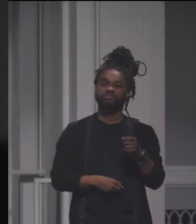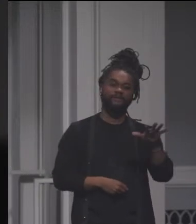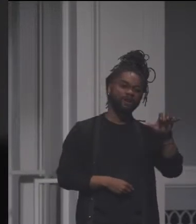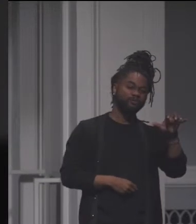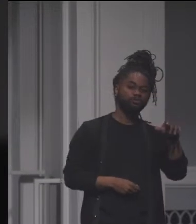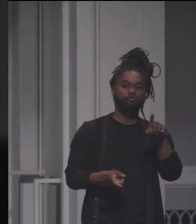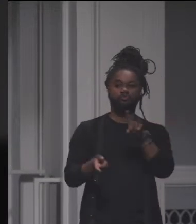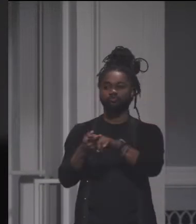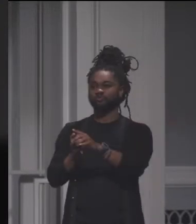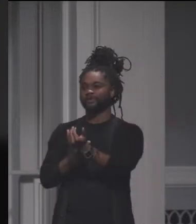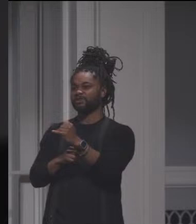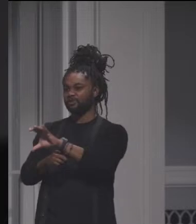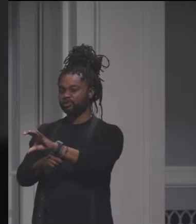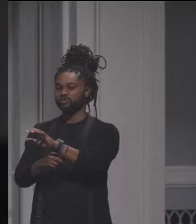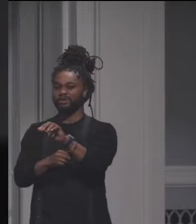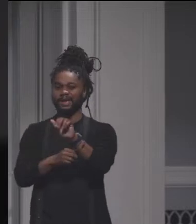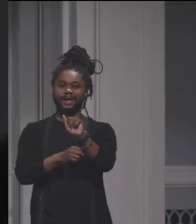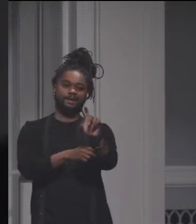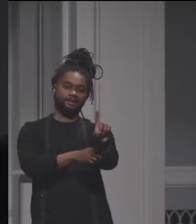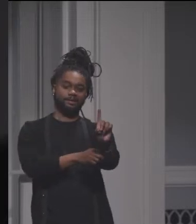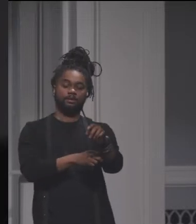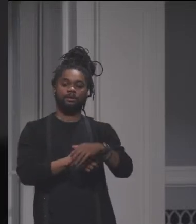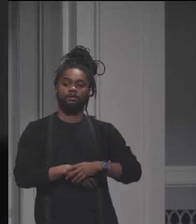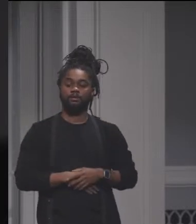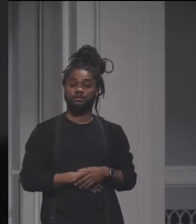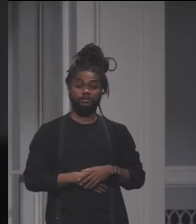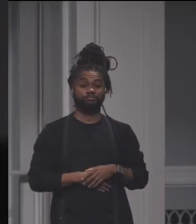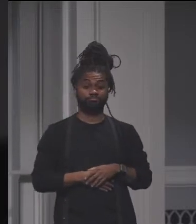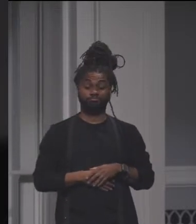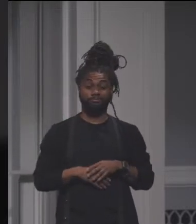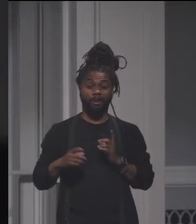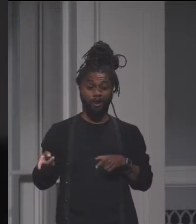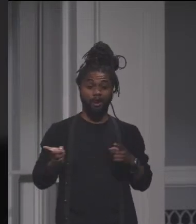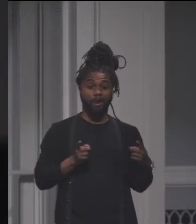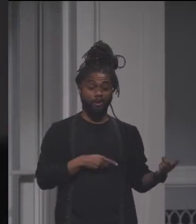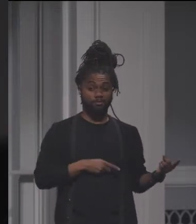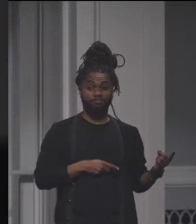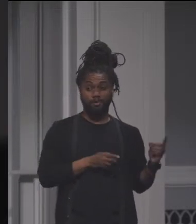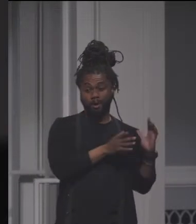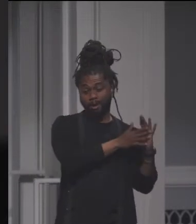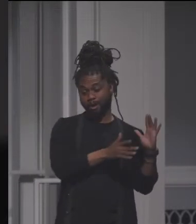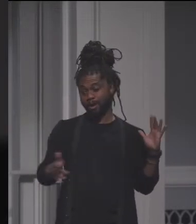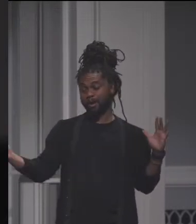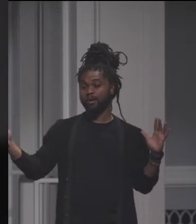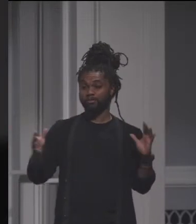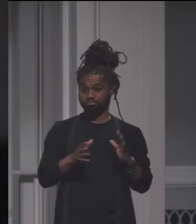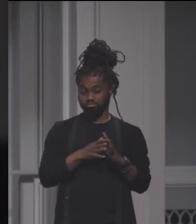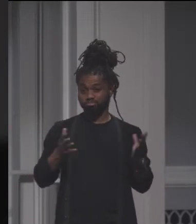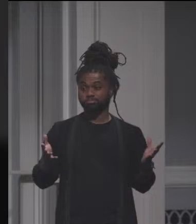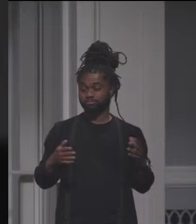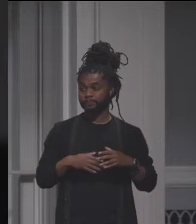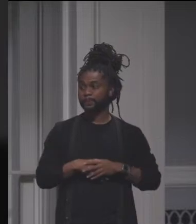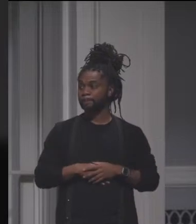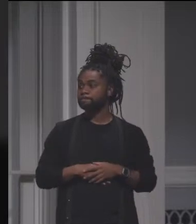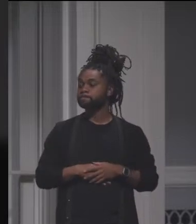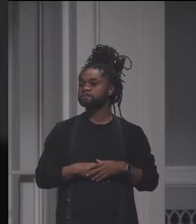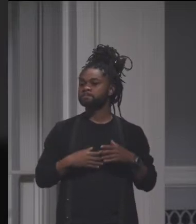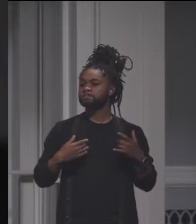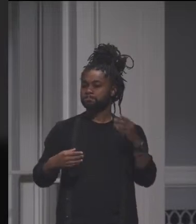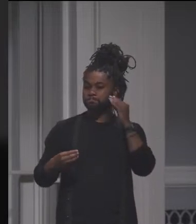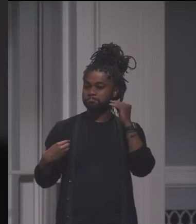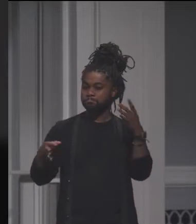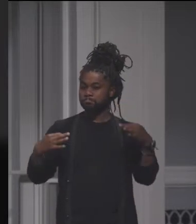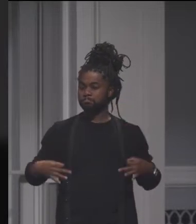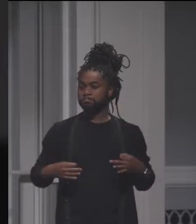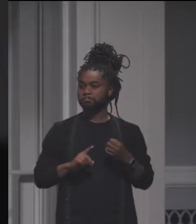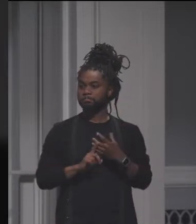to 1500 AD. A lot happened, as you can imagine, in those 1,000 years. And to give you a sense of it, imagine